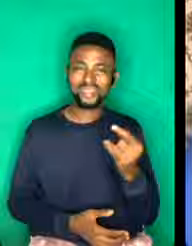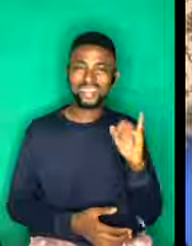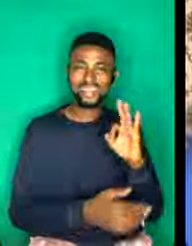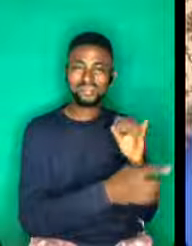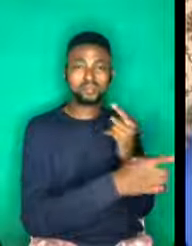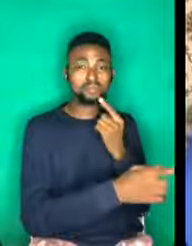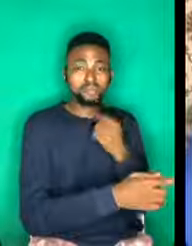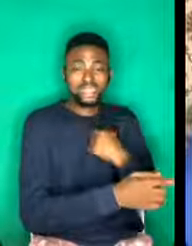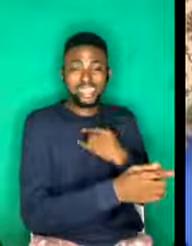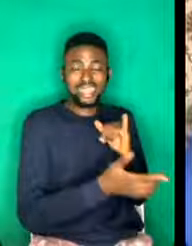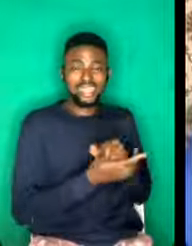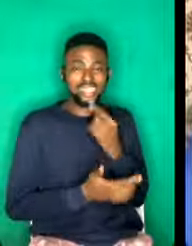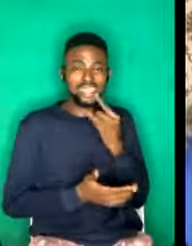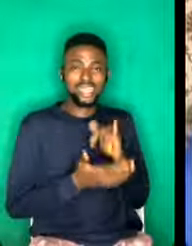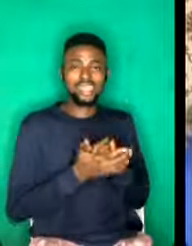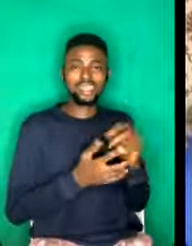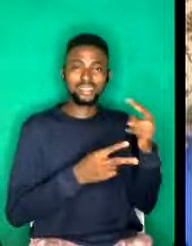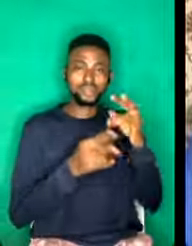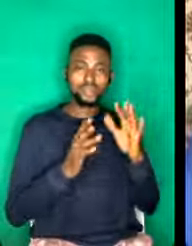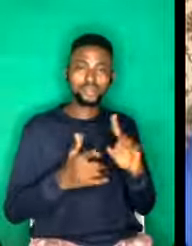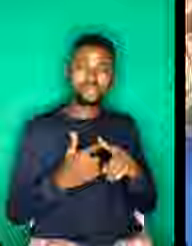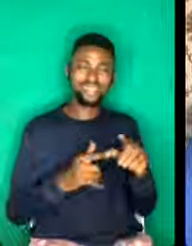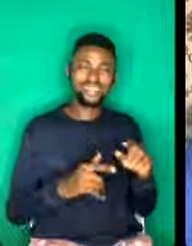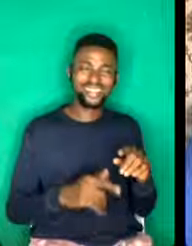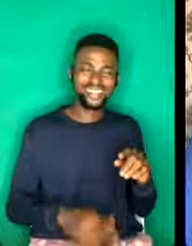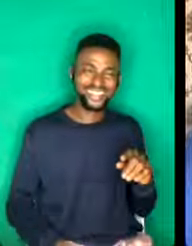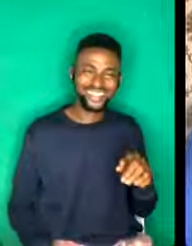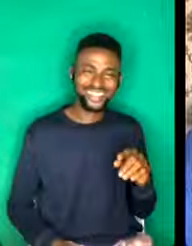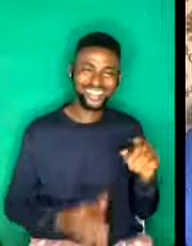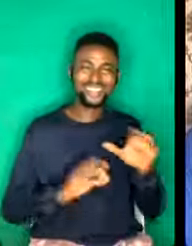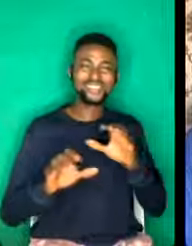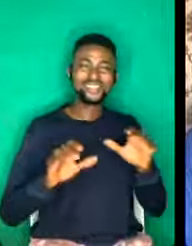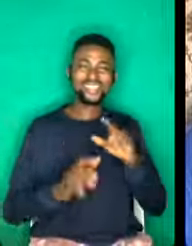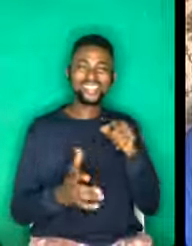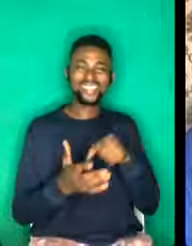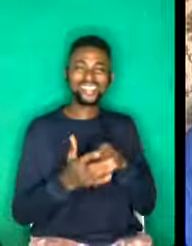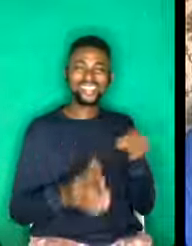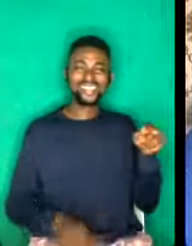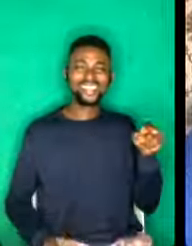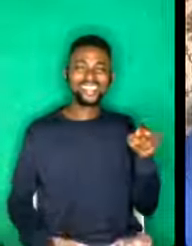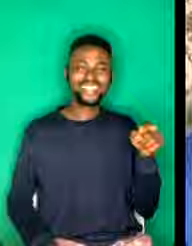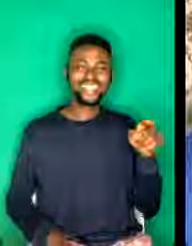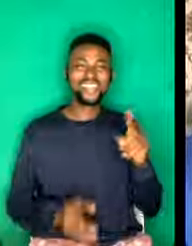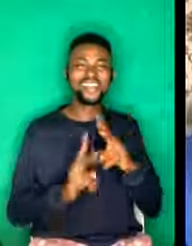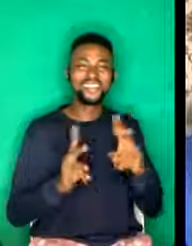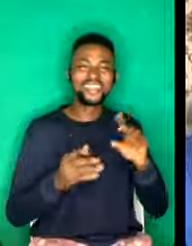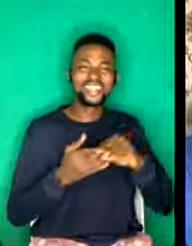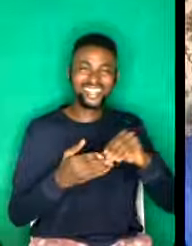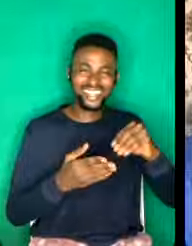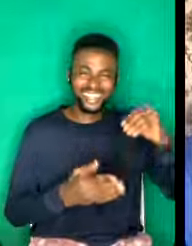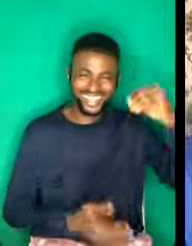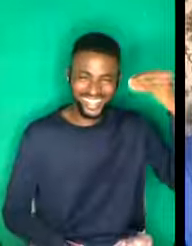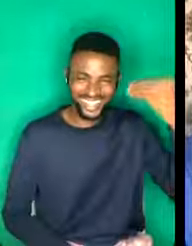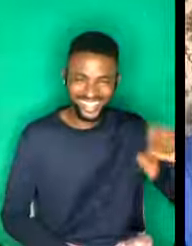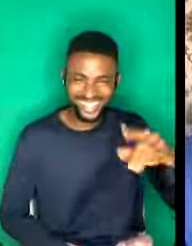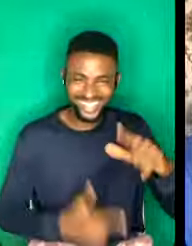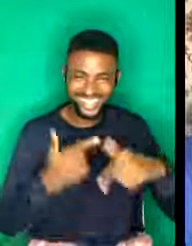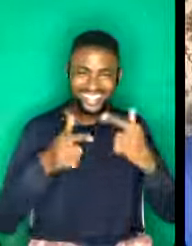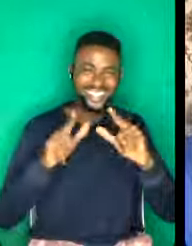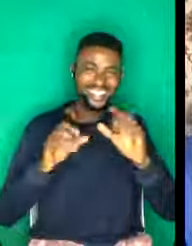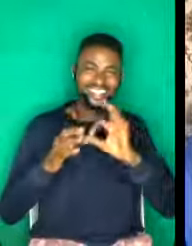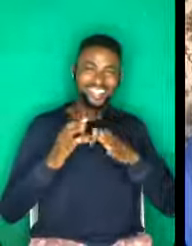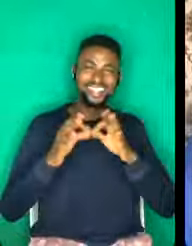this. Anyways, we'll take that insight. I That say is a very very, big very thank you to expensive all. sign language interpreter. Very